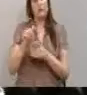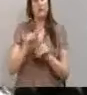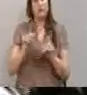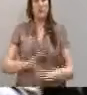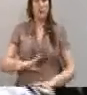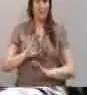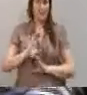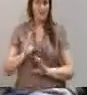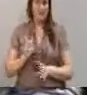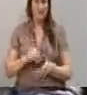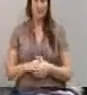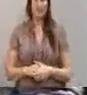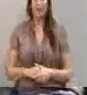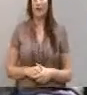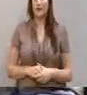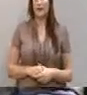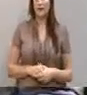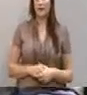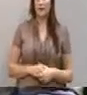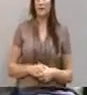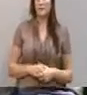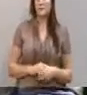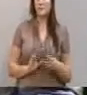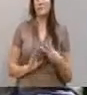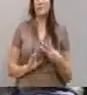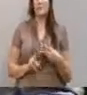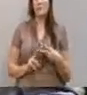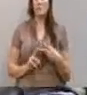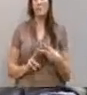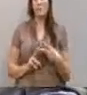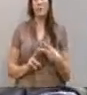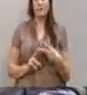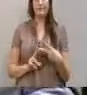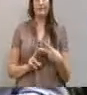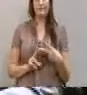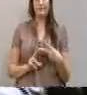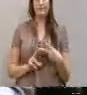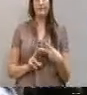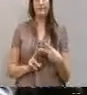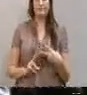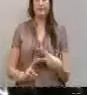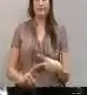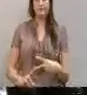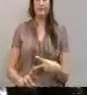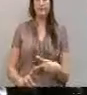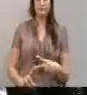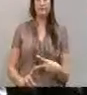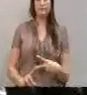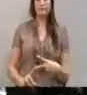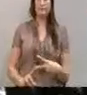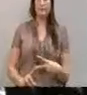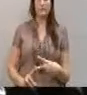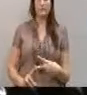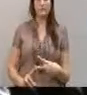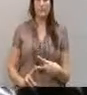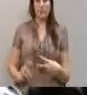second concern that I had in my mind is what is really the purpose of a